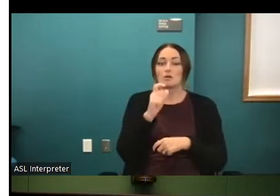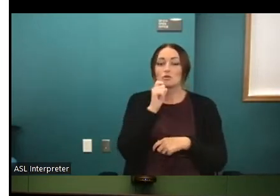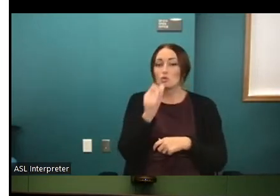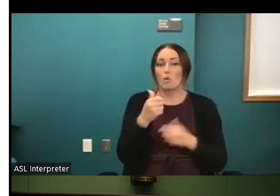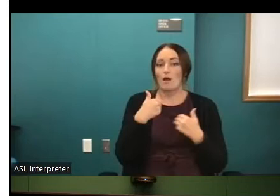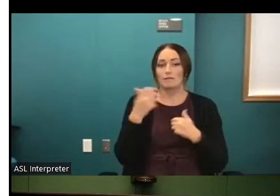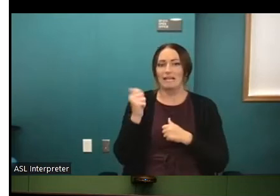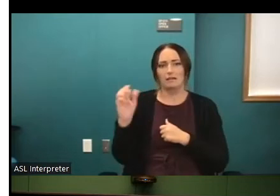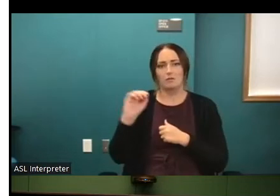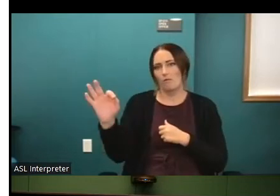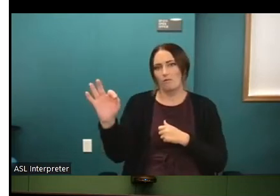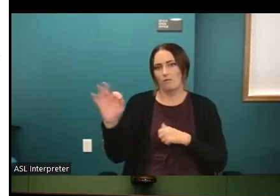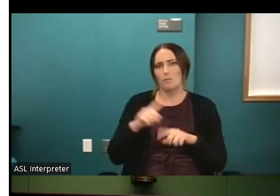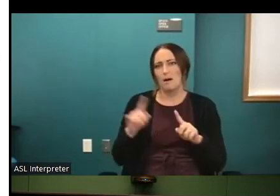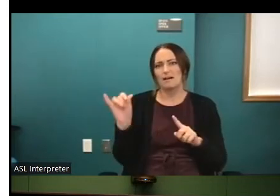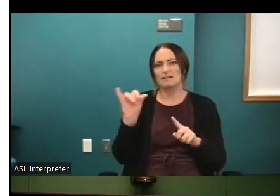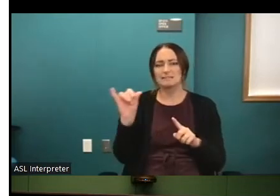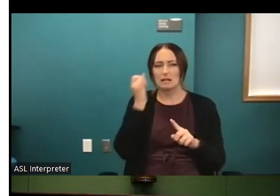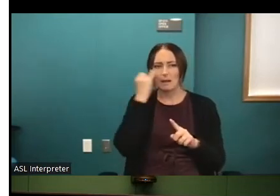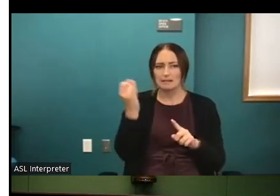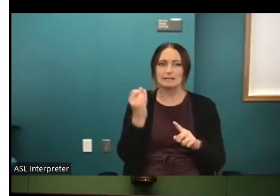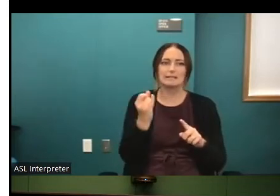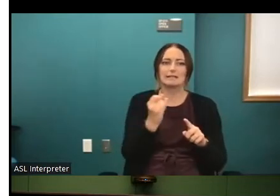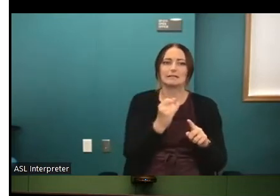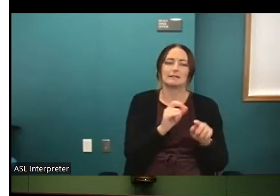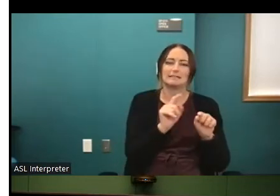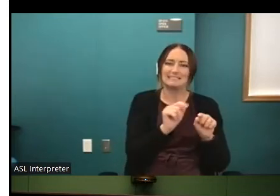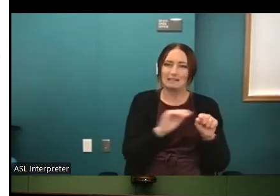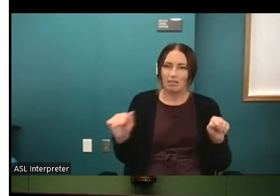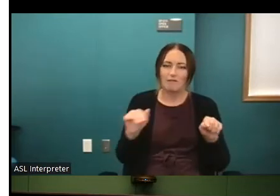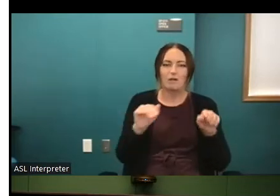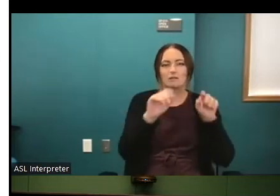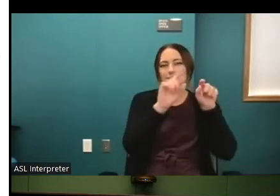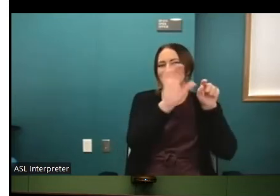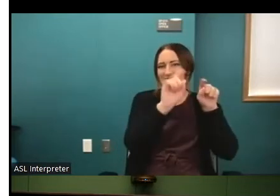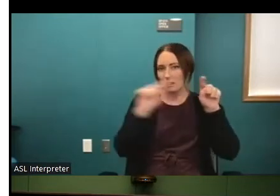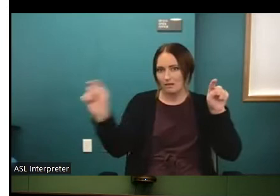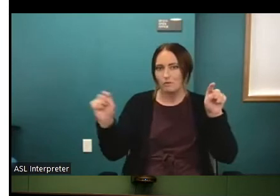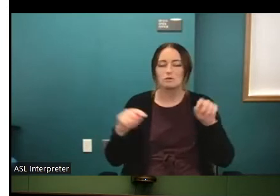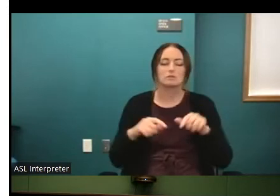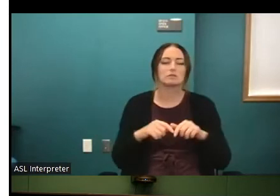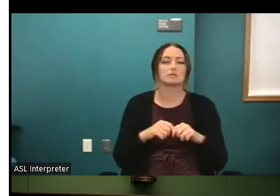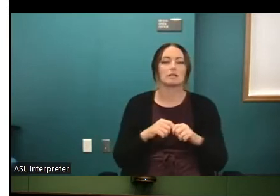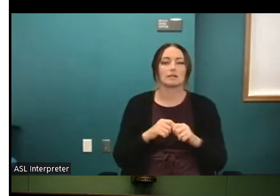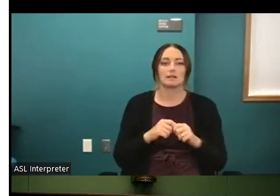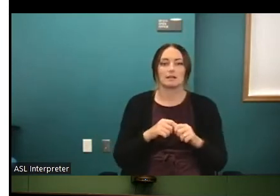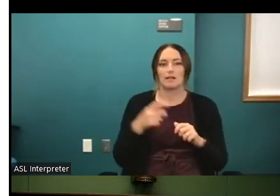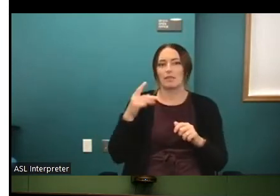but same idea, T levels, C levels. This is which pitch it's